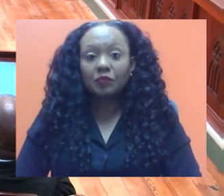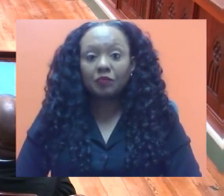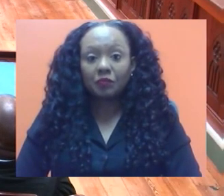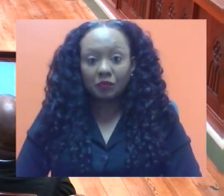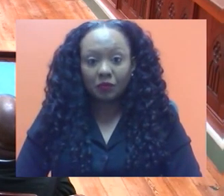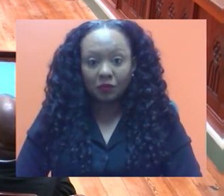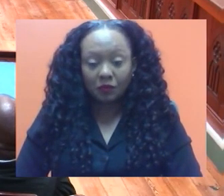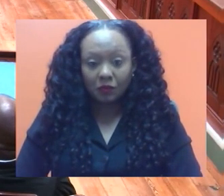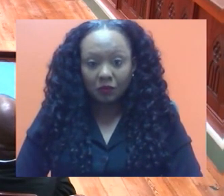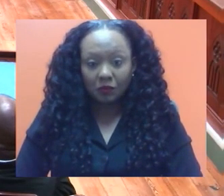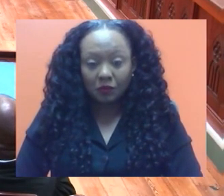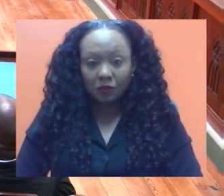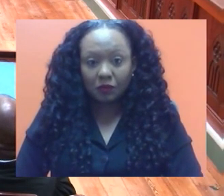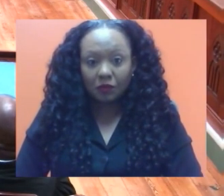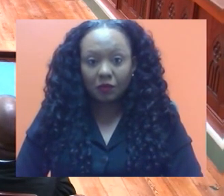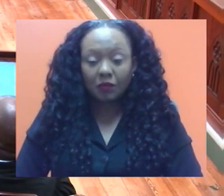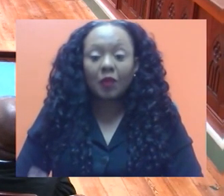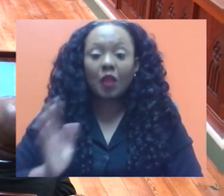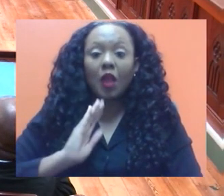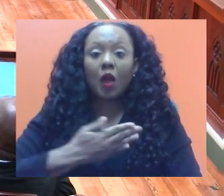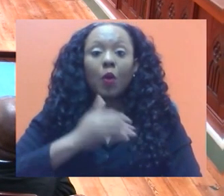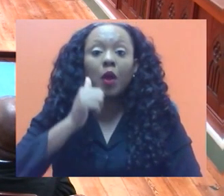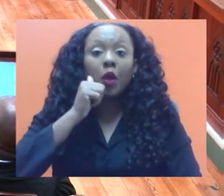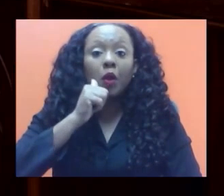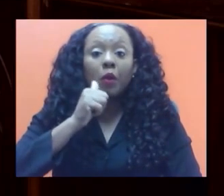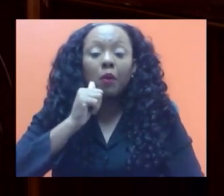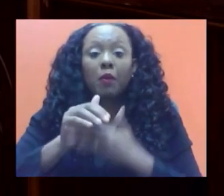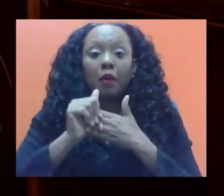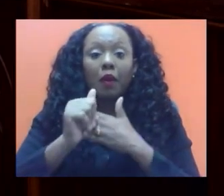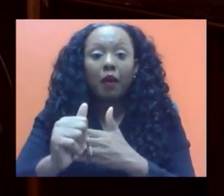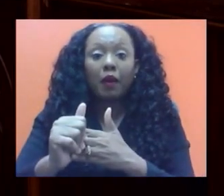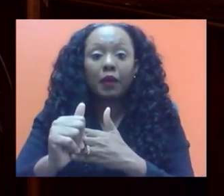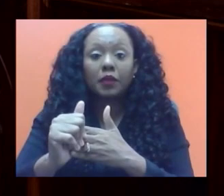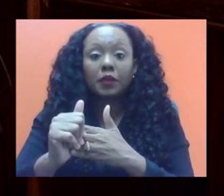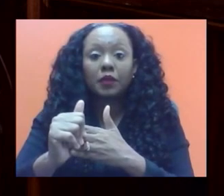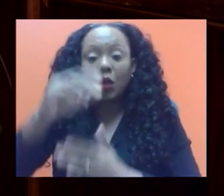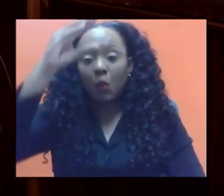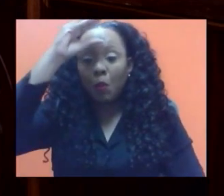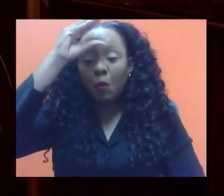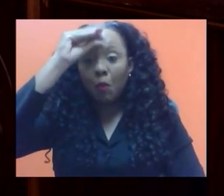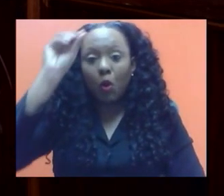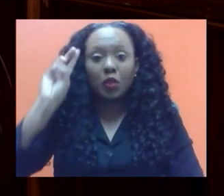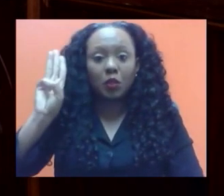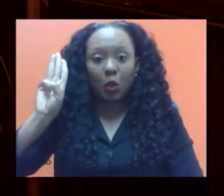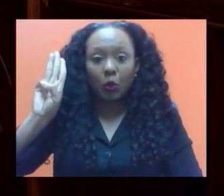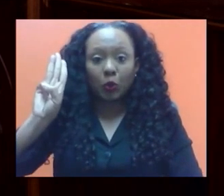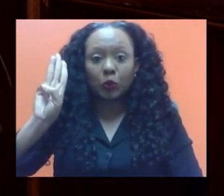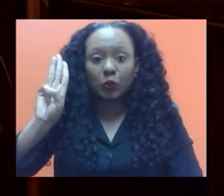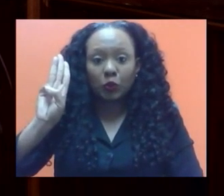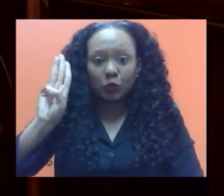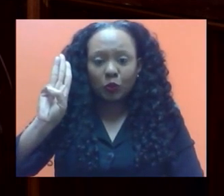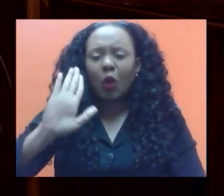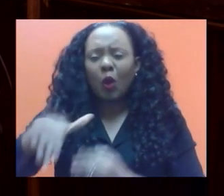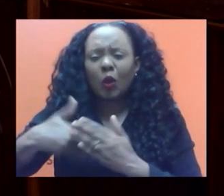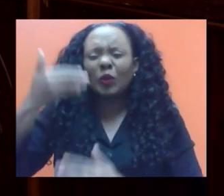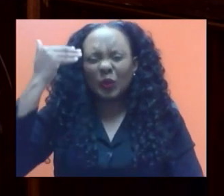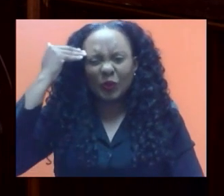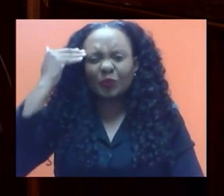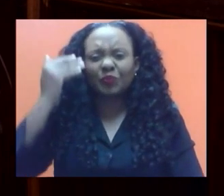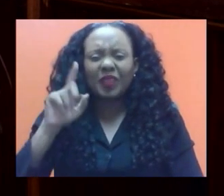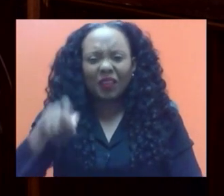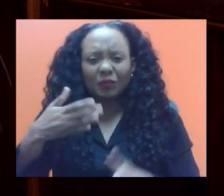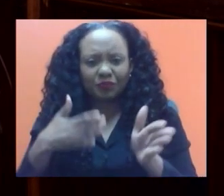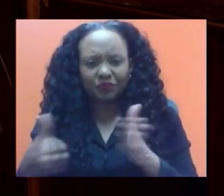Our Girl Guides and Boy Scouts know that. And it is time that we know it as a country and as a government.